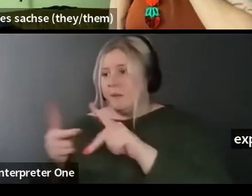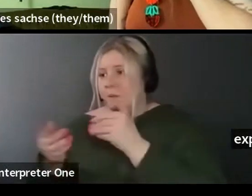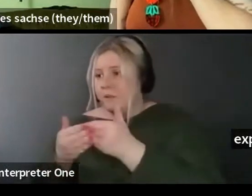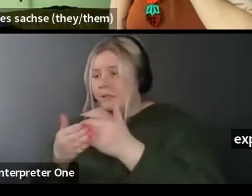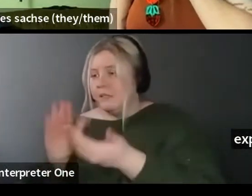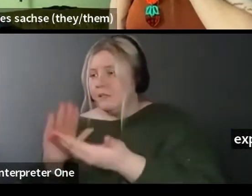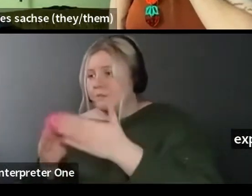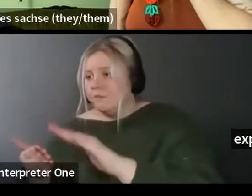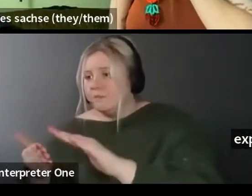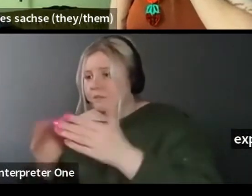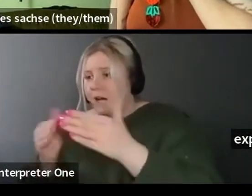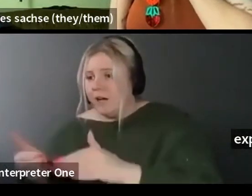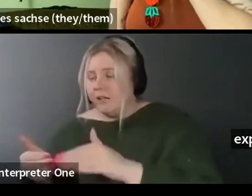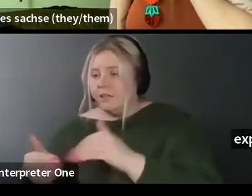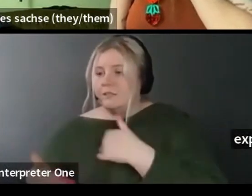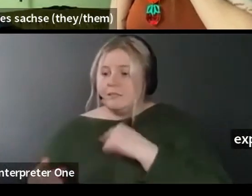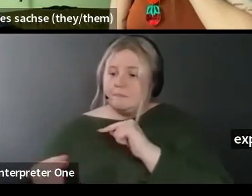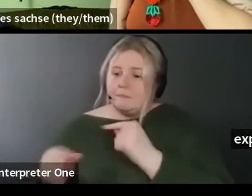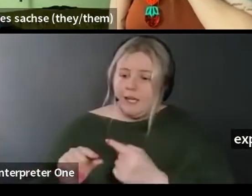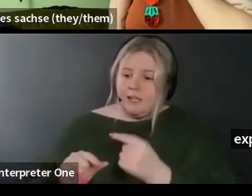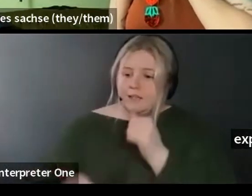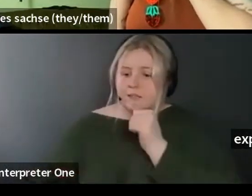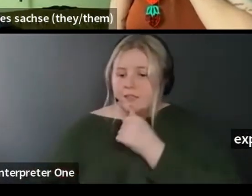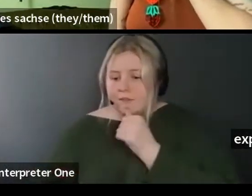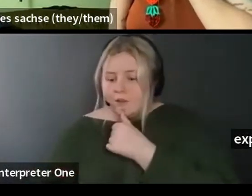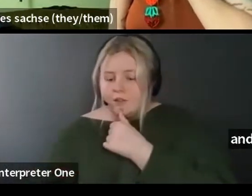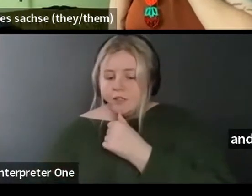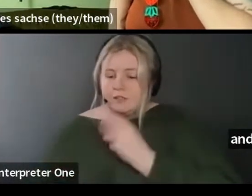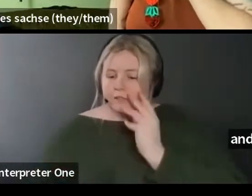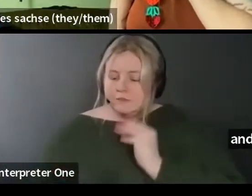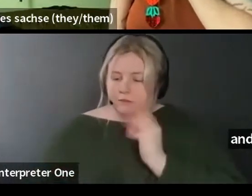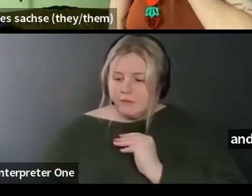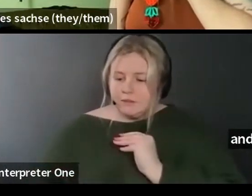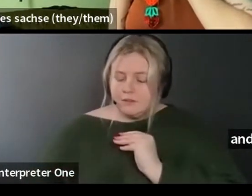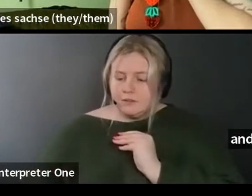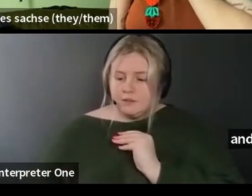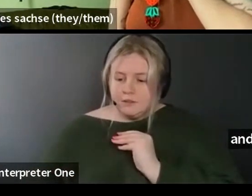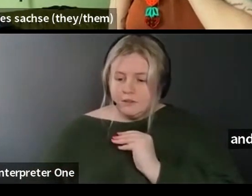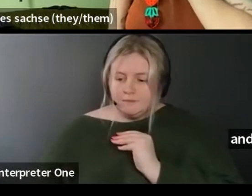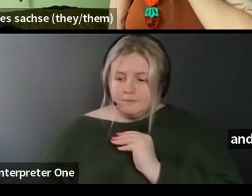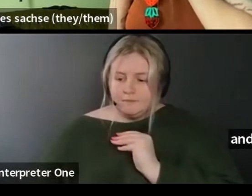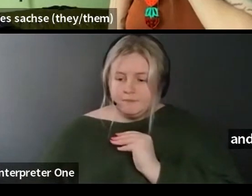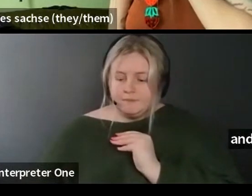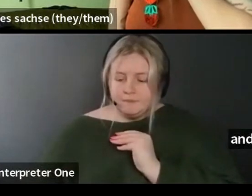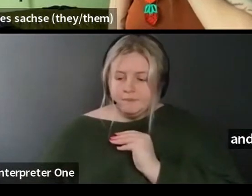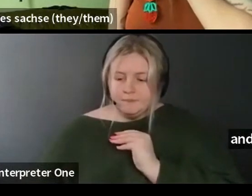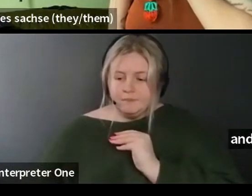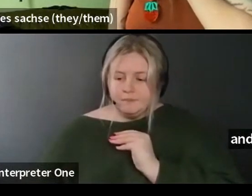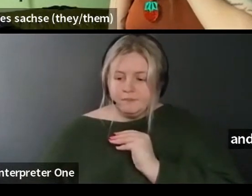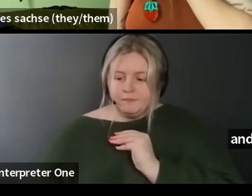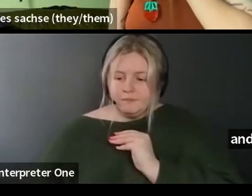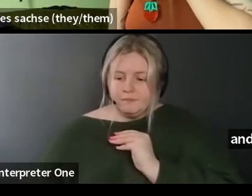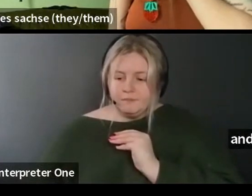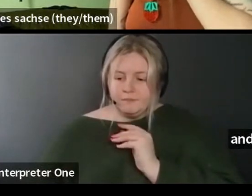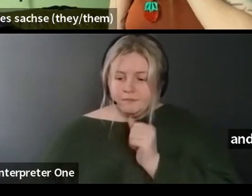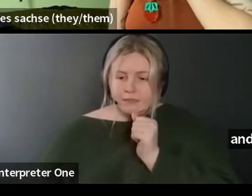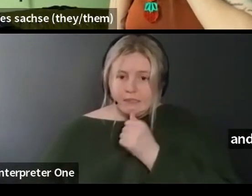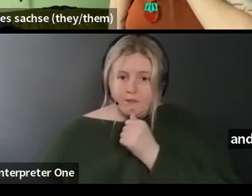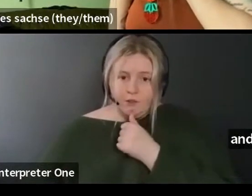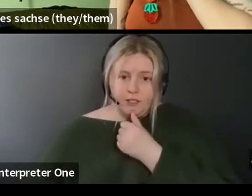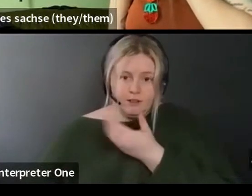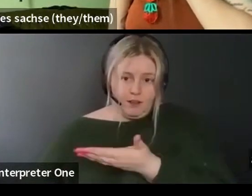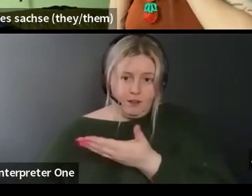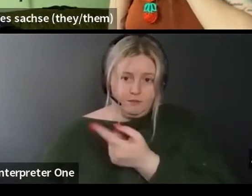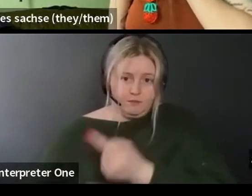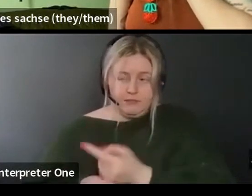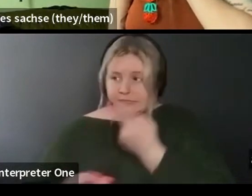the pain of like that pain and suffering that they go through, all the things that they see, the accumulation of suffering, you know. At